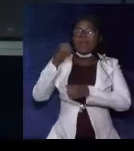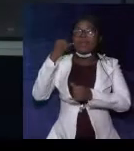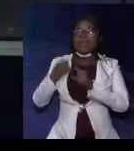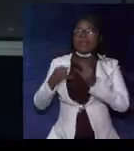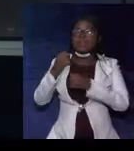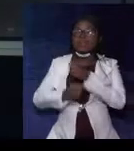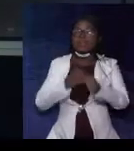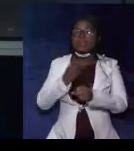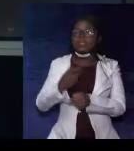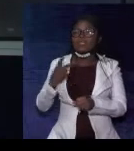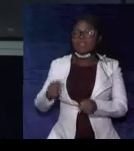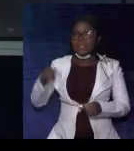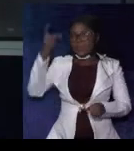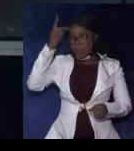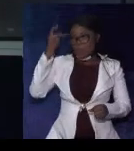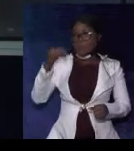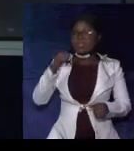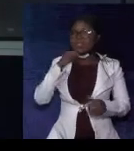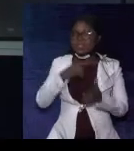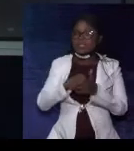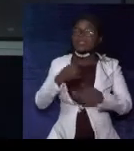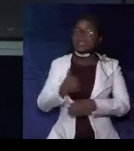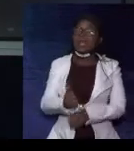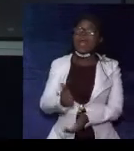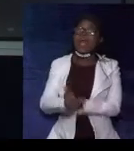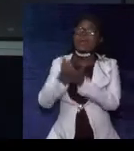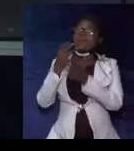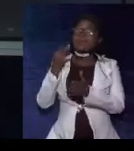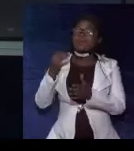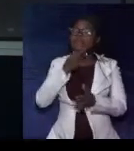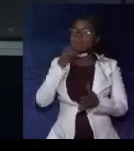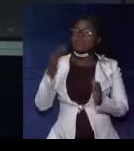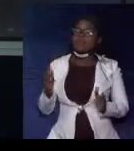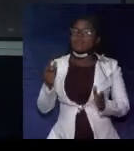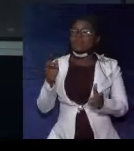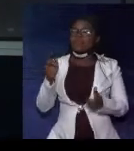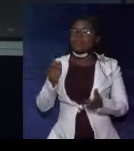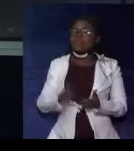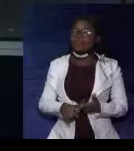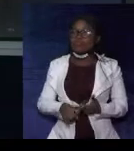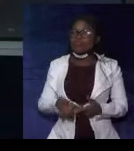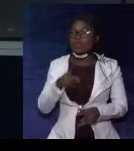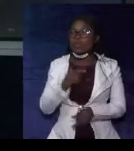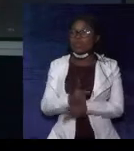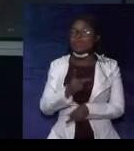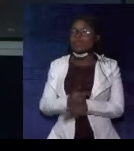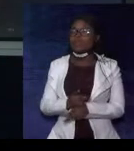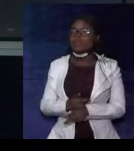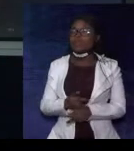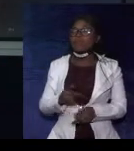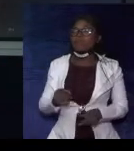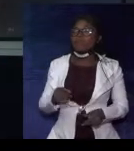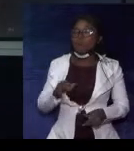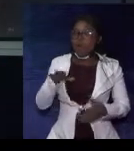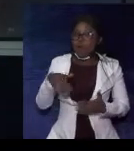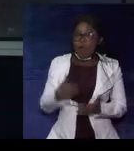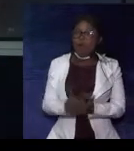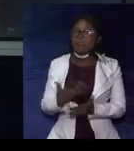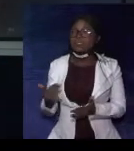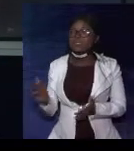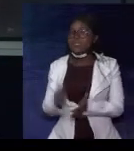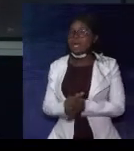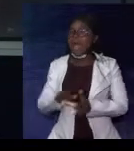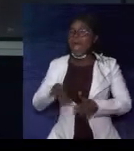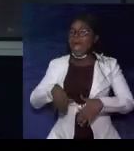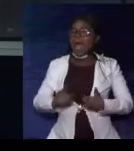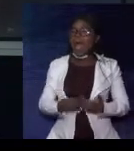year. Then the purpose, it helps the farmer to keep track of how well the farm is doing. It